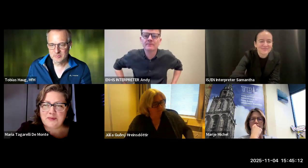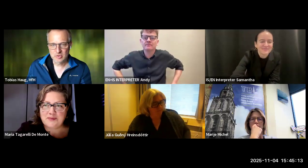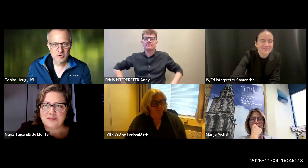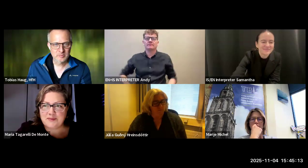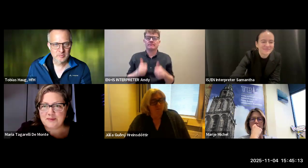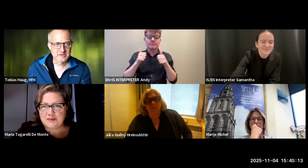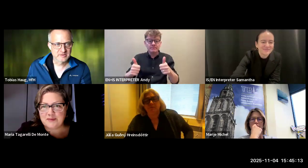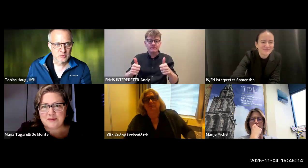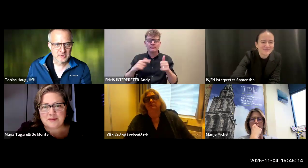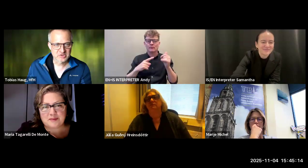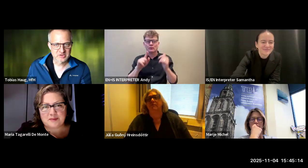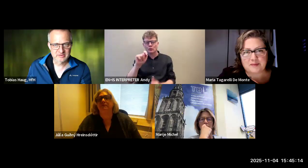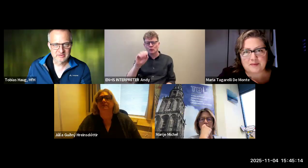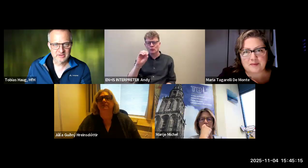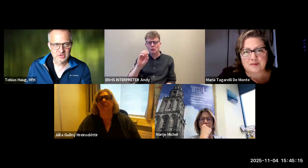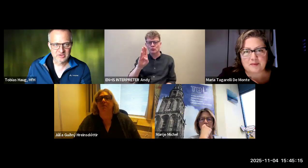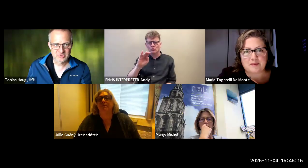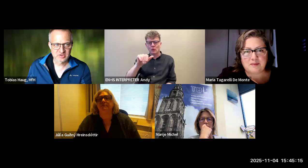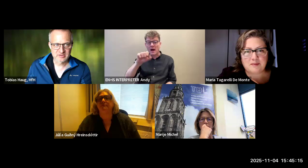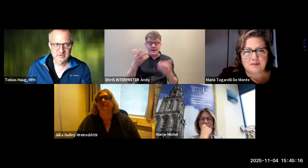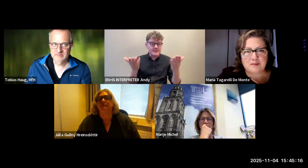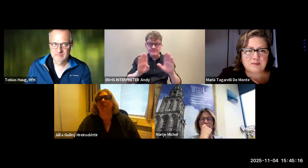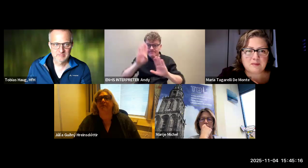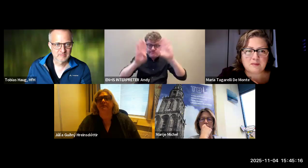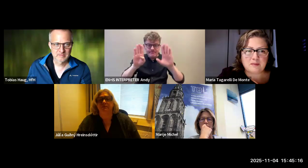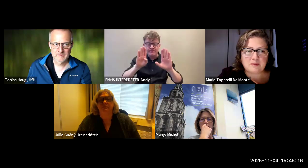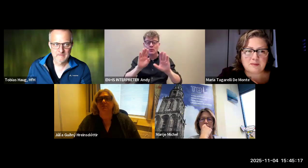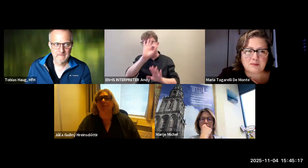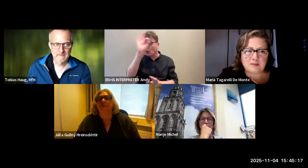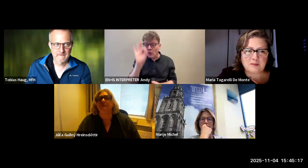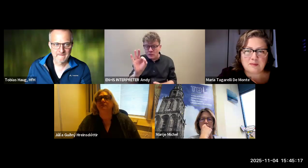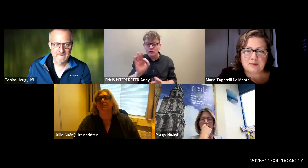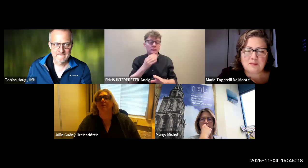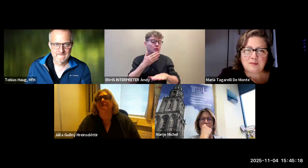Are there any more comments, questions, suggestions?